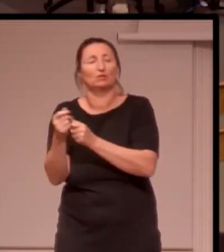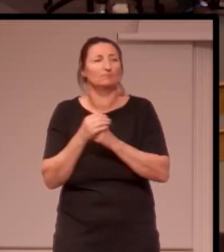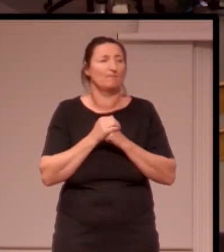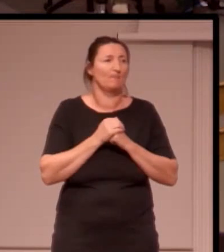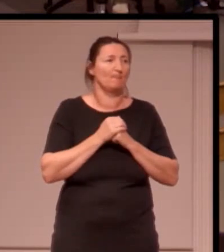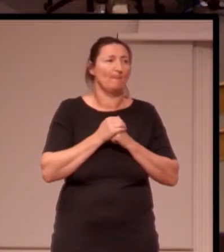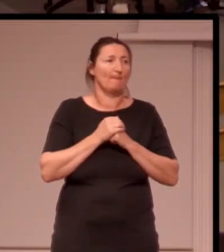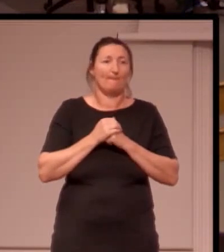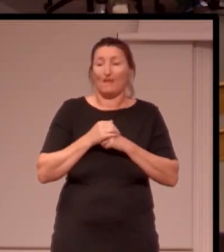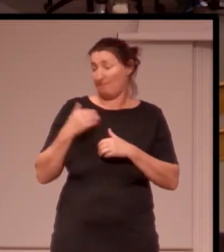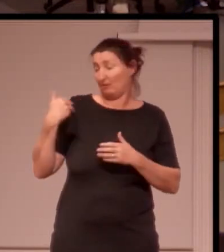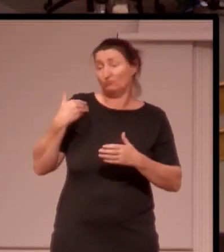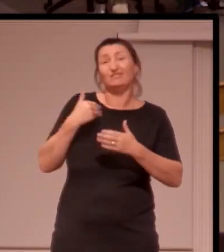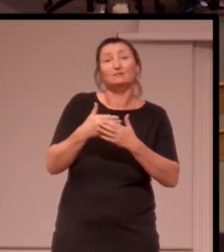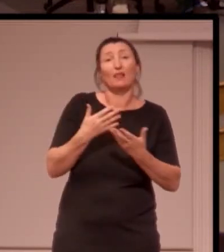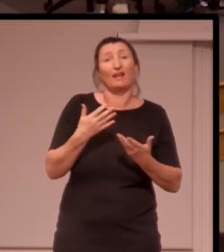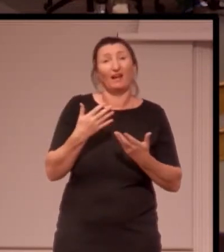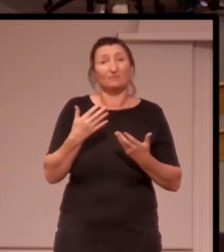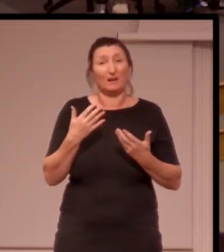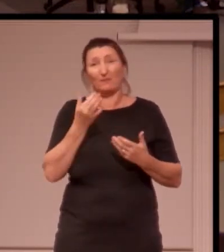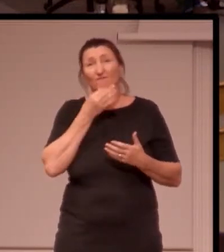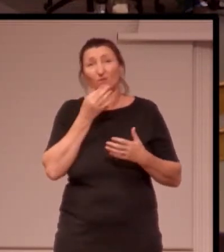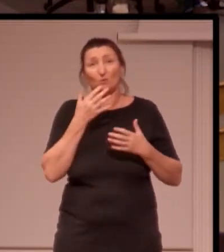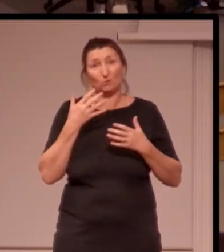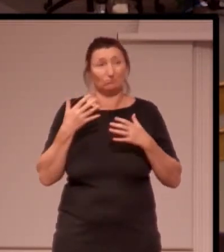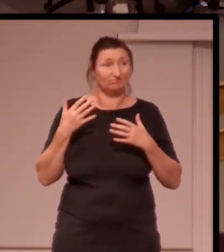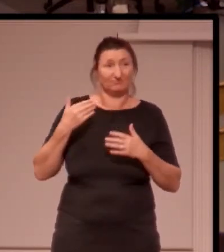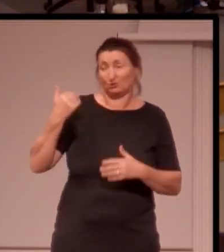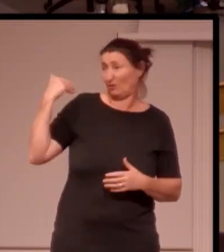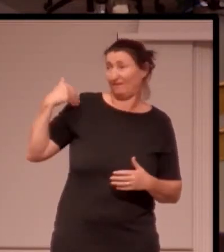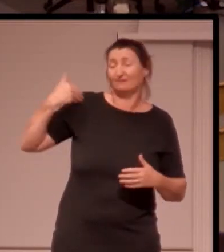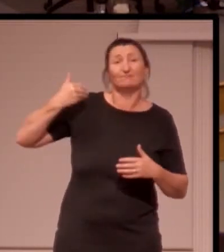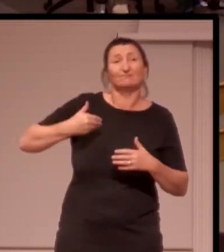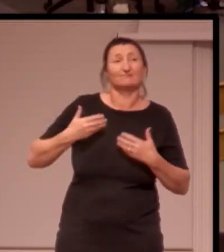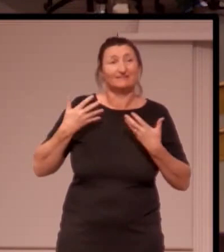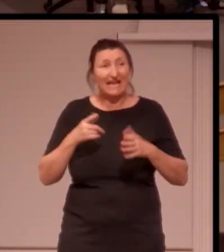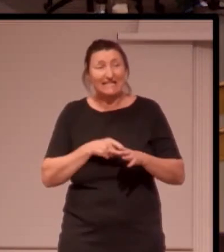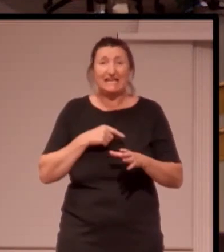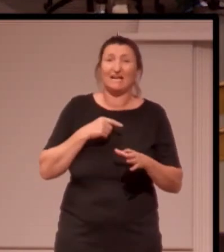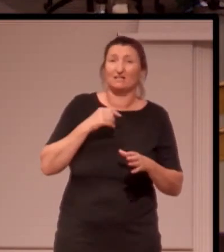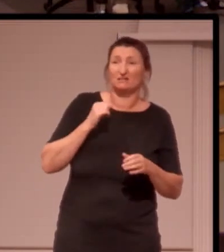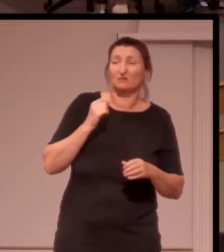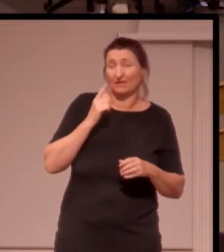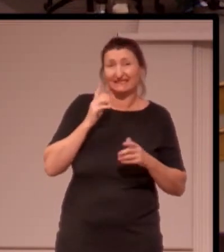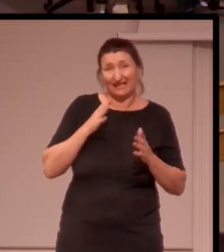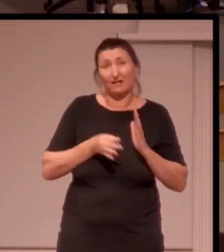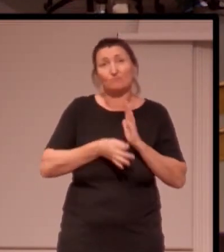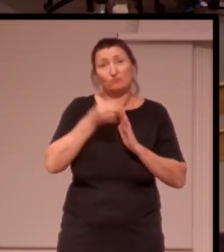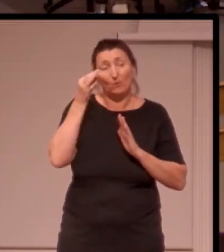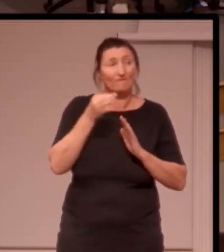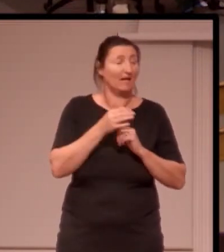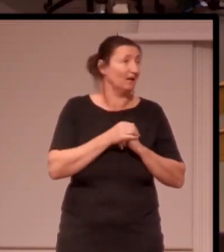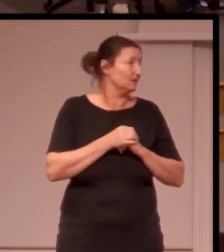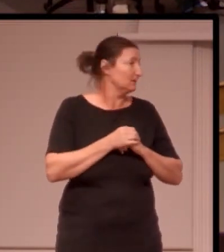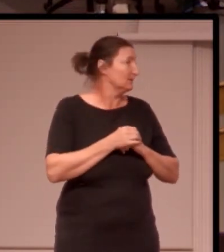has happened over the last few decades, but there's always more that can be done. It's a huge shock to a young person who's already